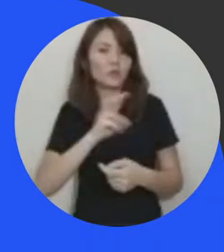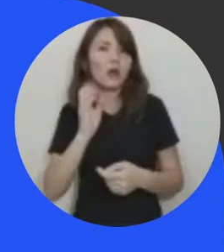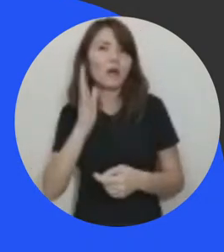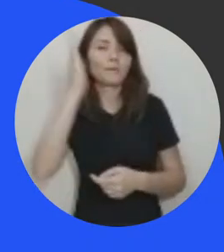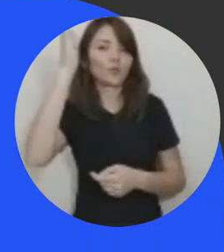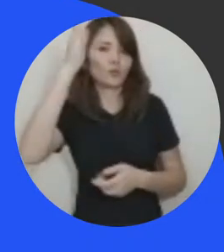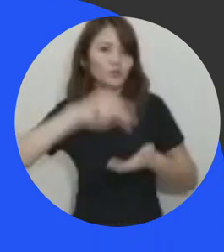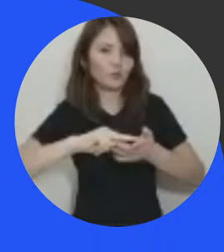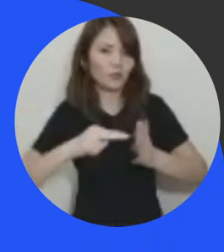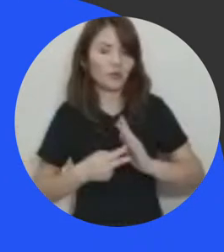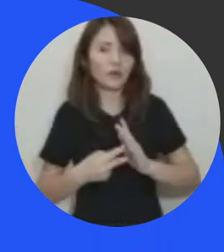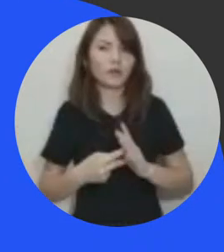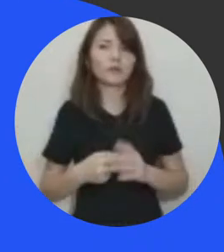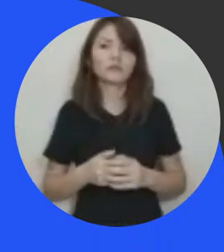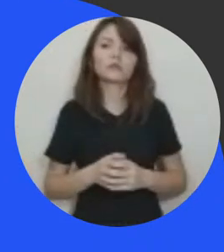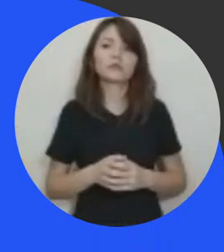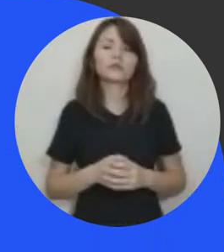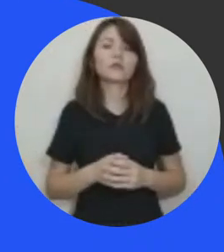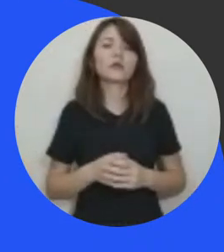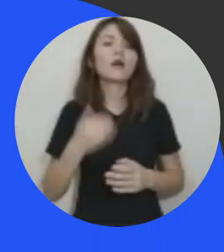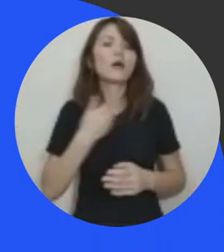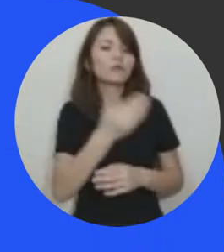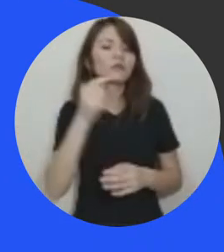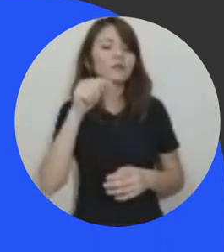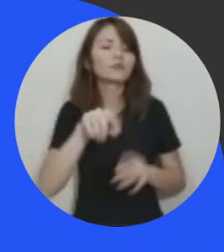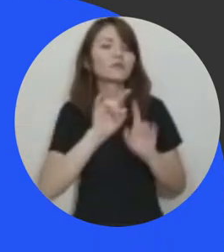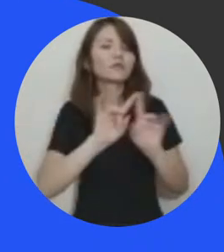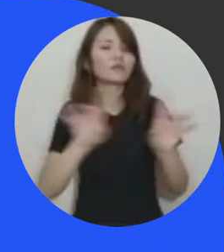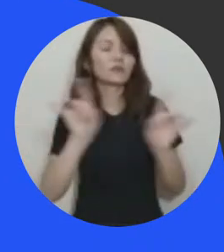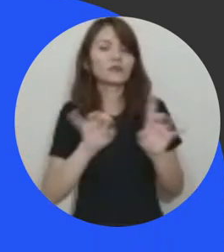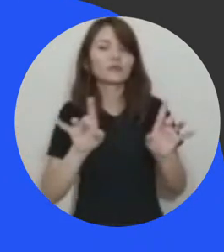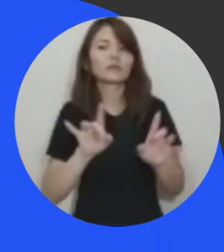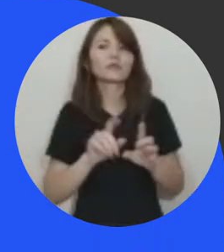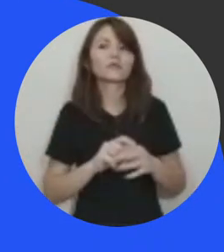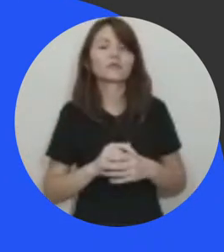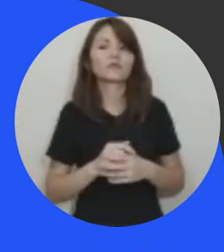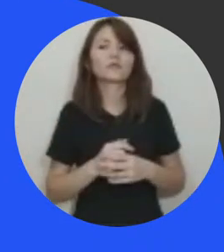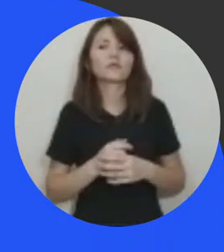1,000 introductions, where have they come from?